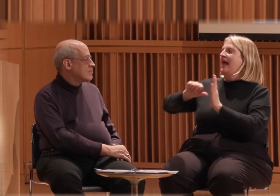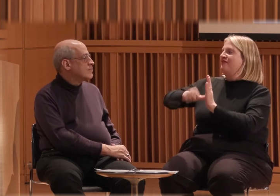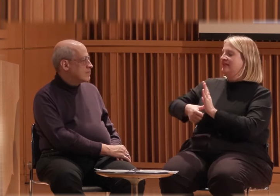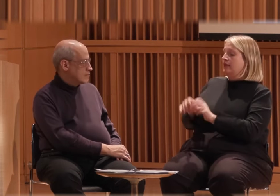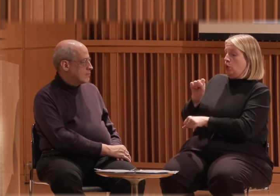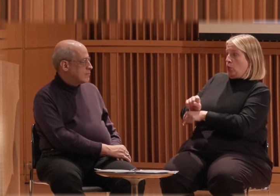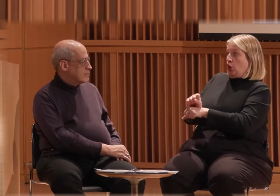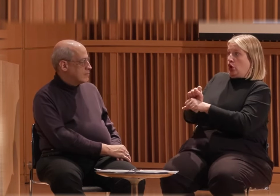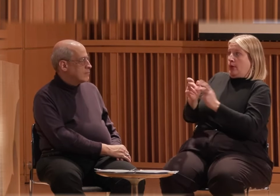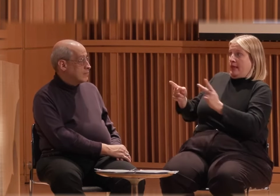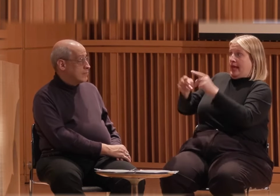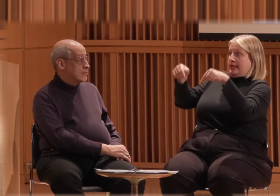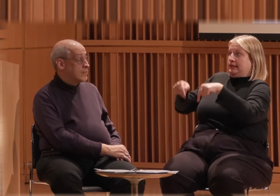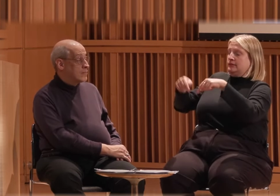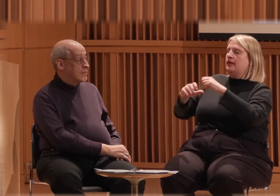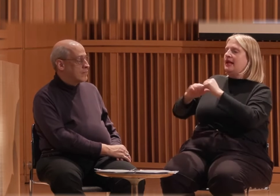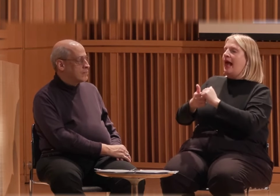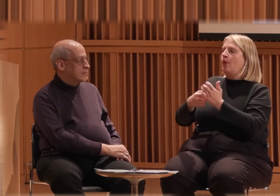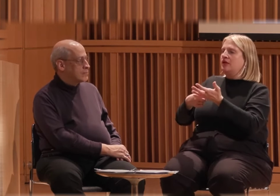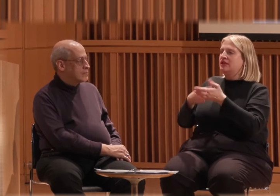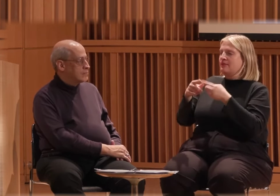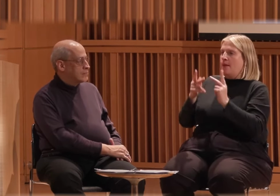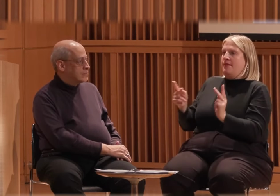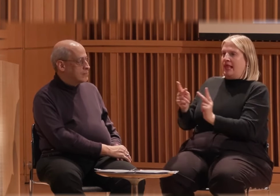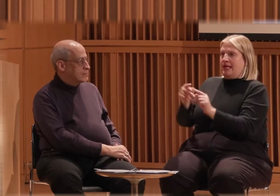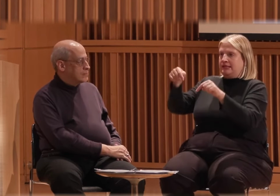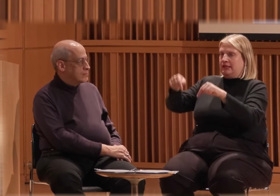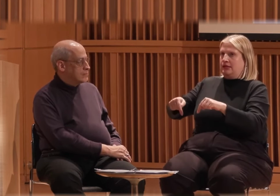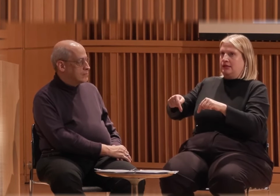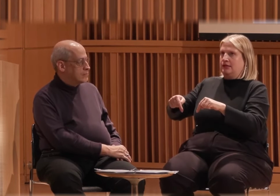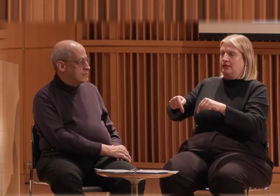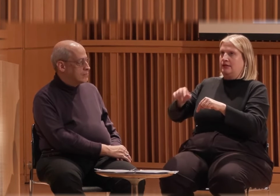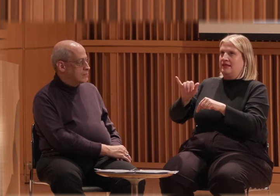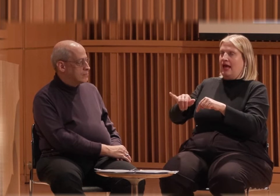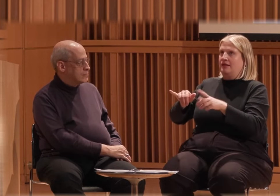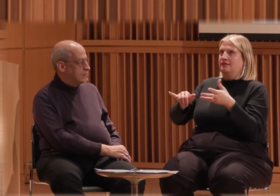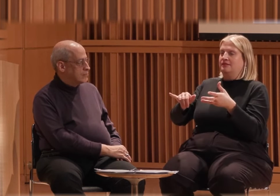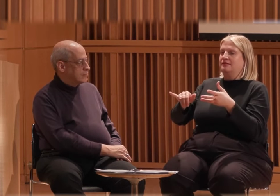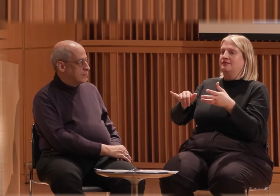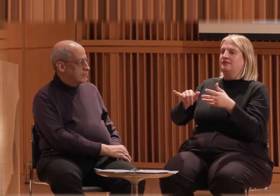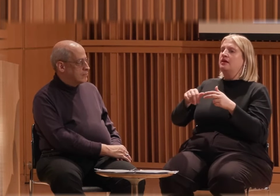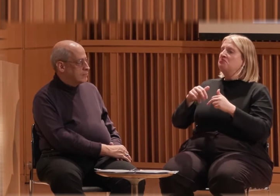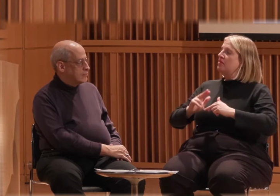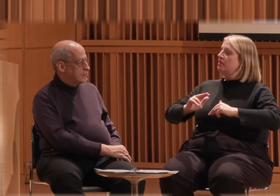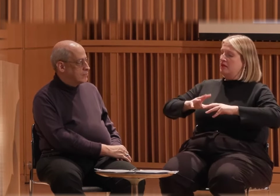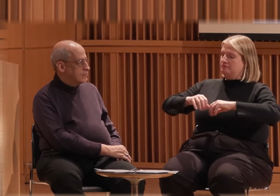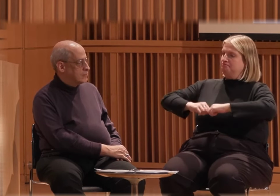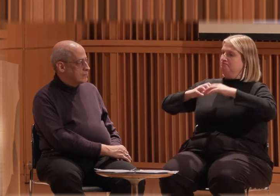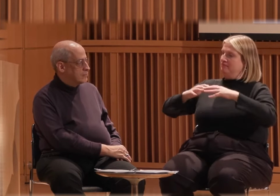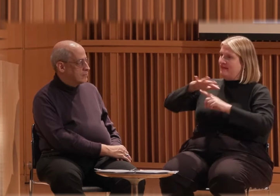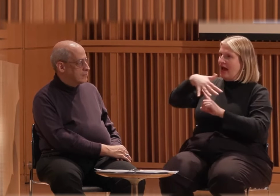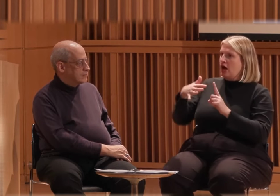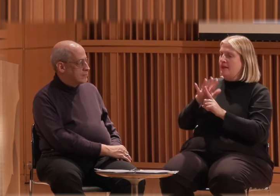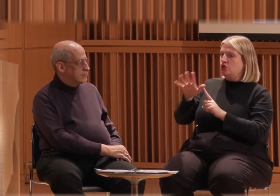work is a way of talking about place that also, that brings in the built environment, our circumstances